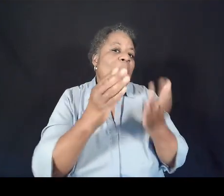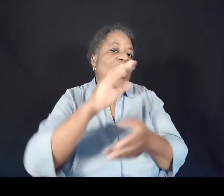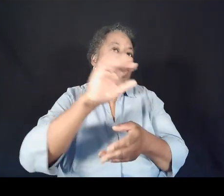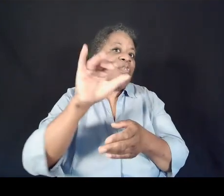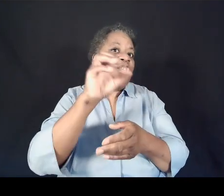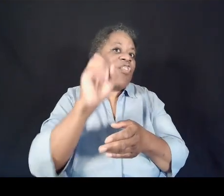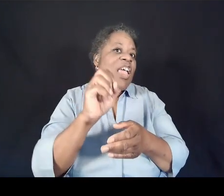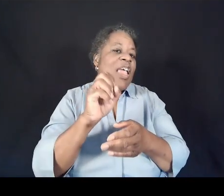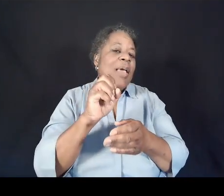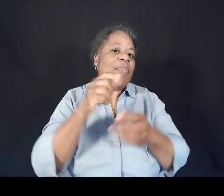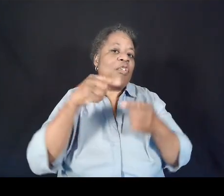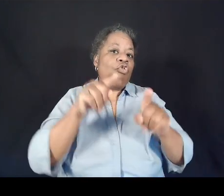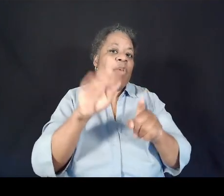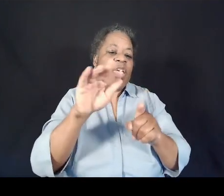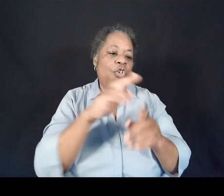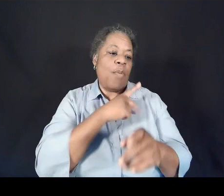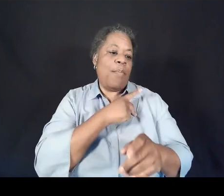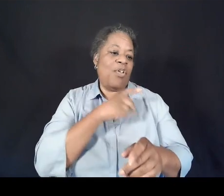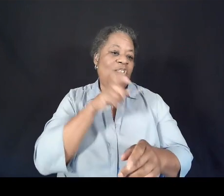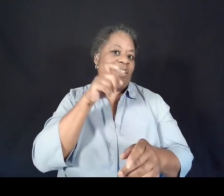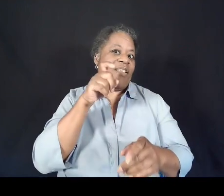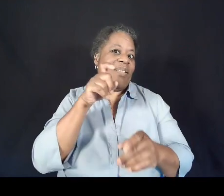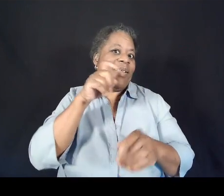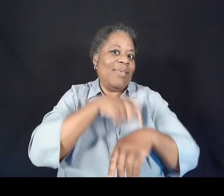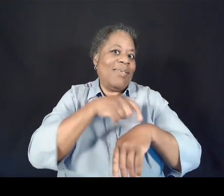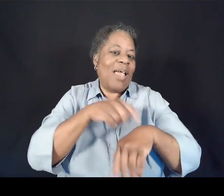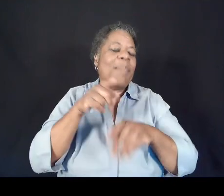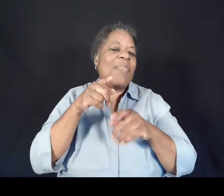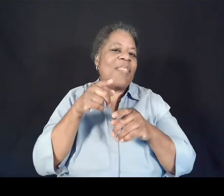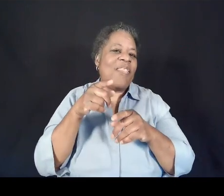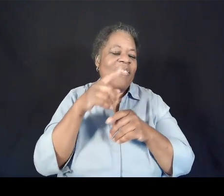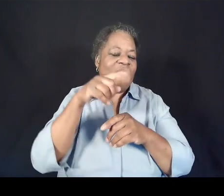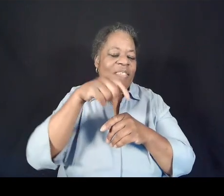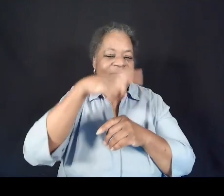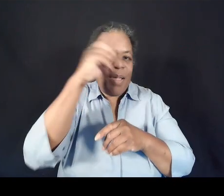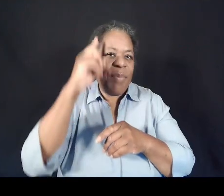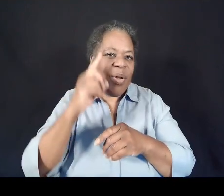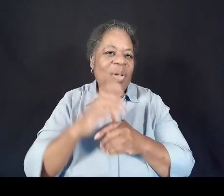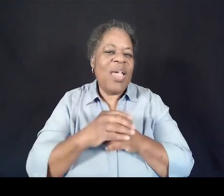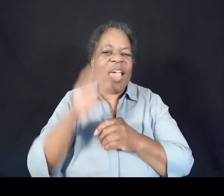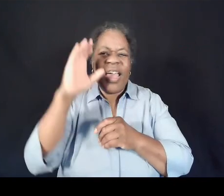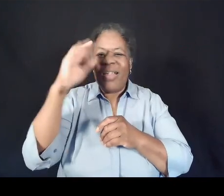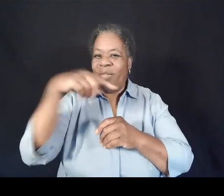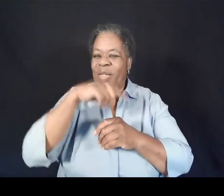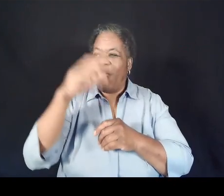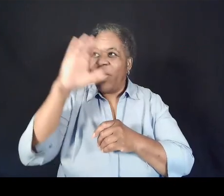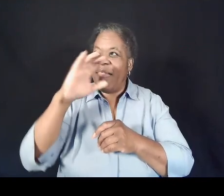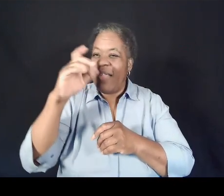time during the summer as we seek wisdom together. Thank you all so much for joining us today.